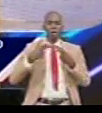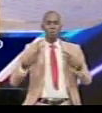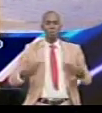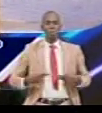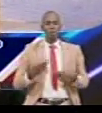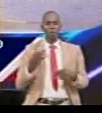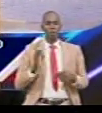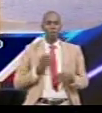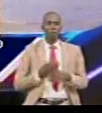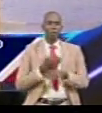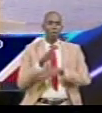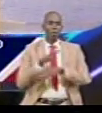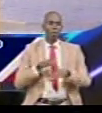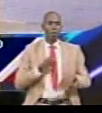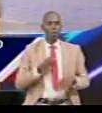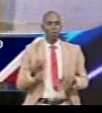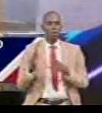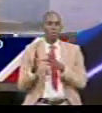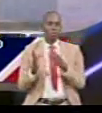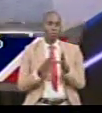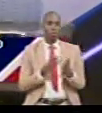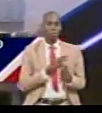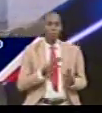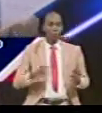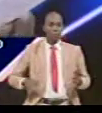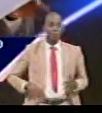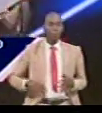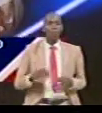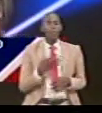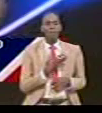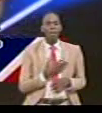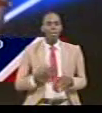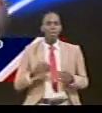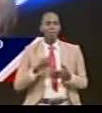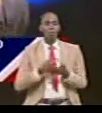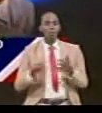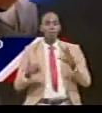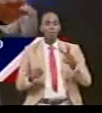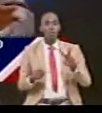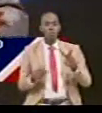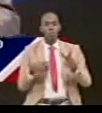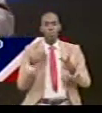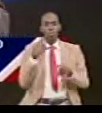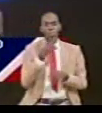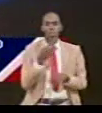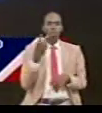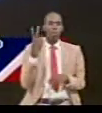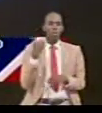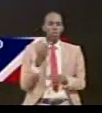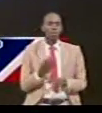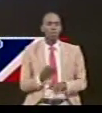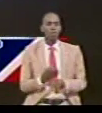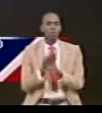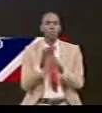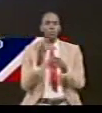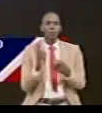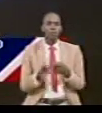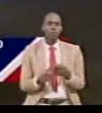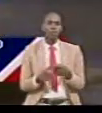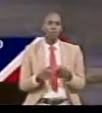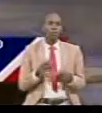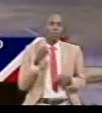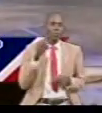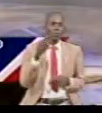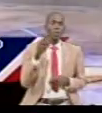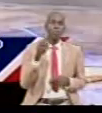Christ Jesus. Then in verse 2, it says, who was faithful to him that appointed